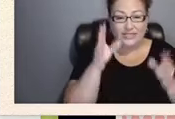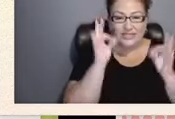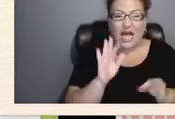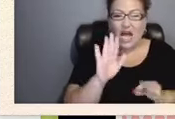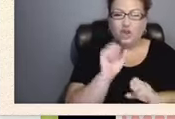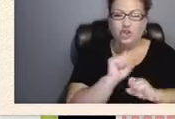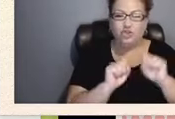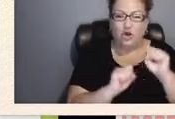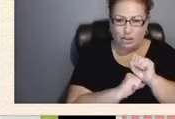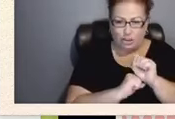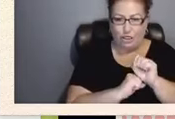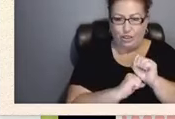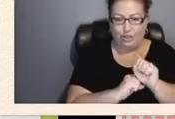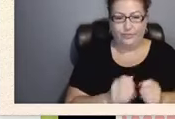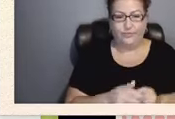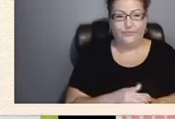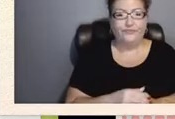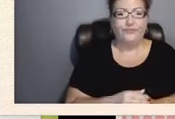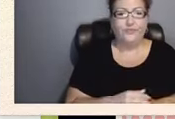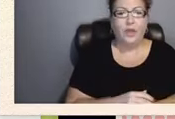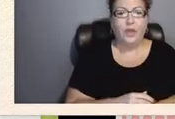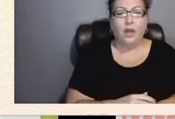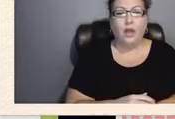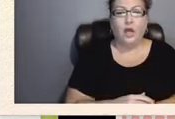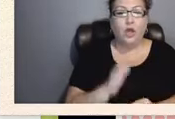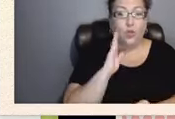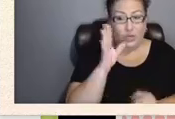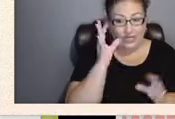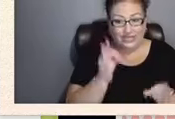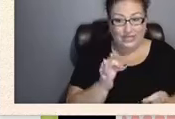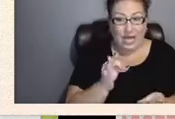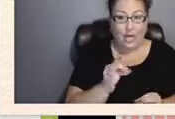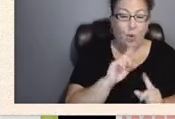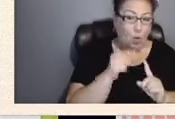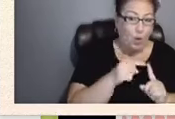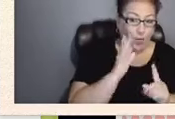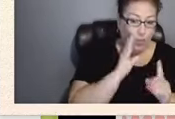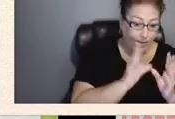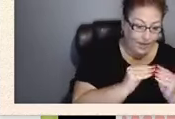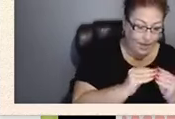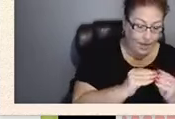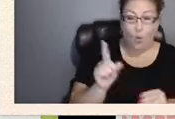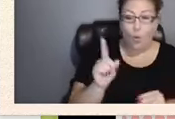structure. And you're going to decide, when do we meet? Where do we meet?